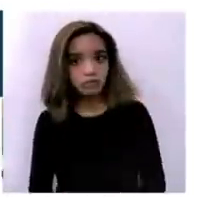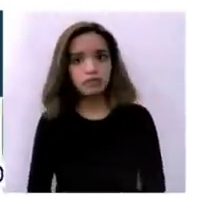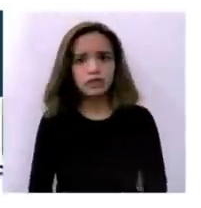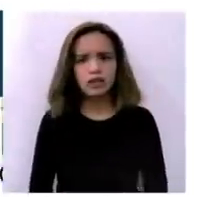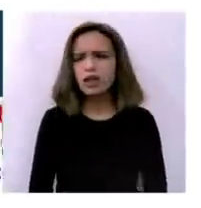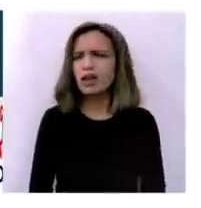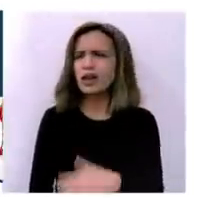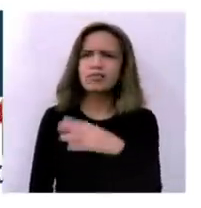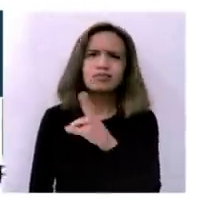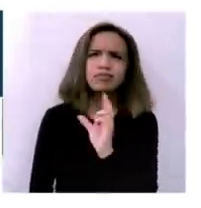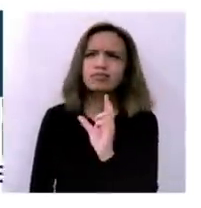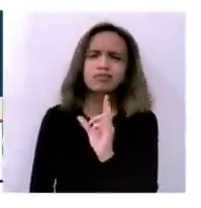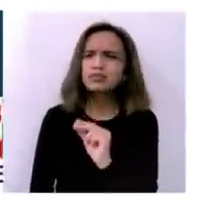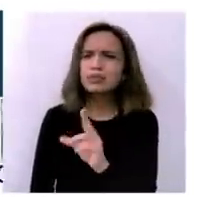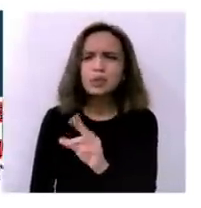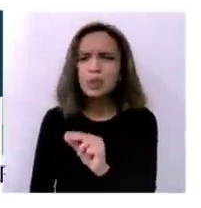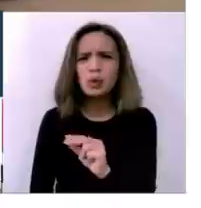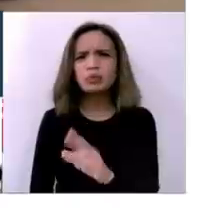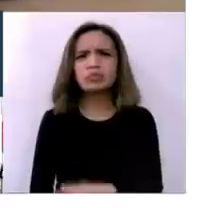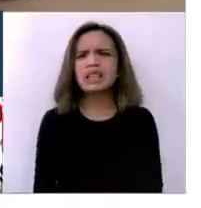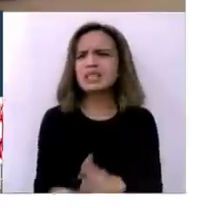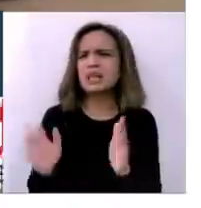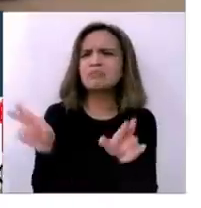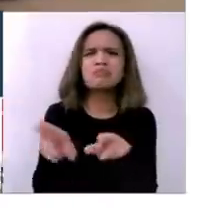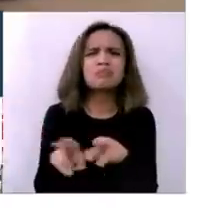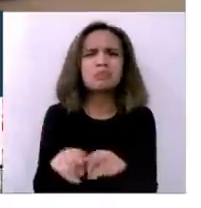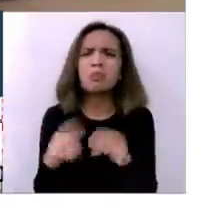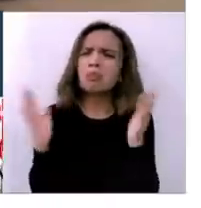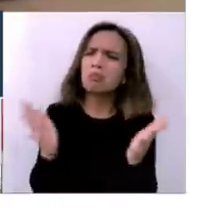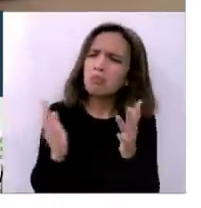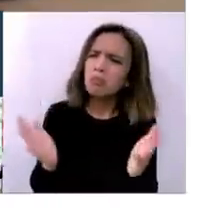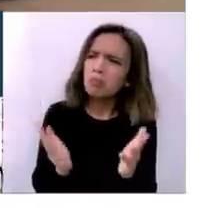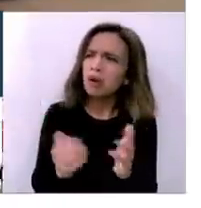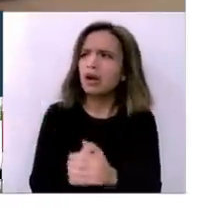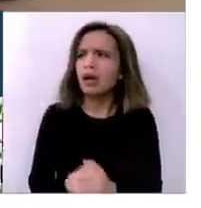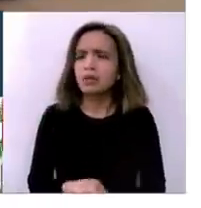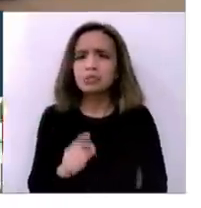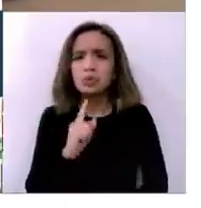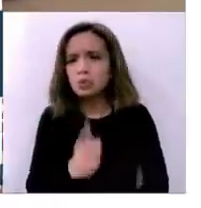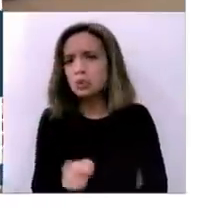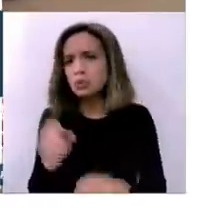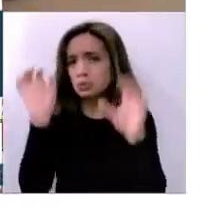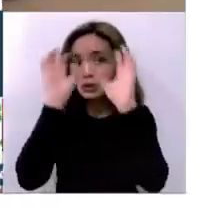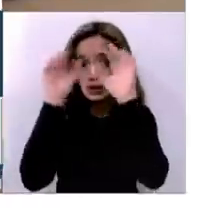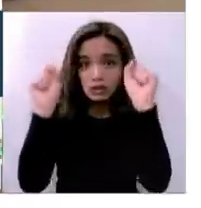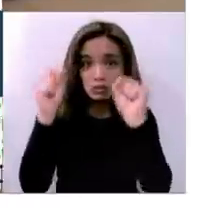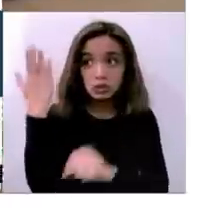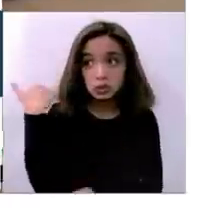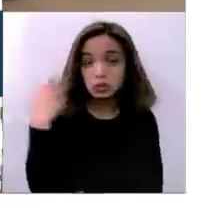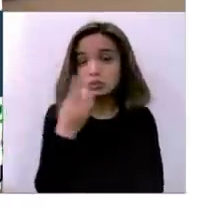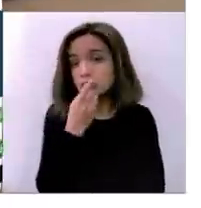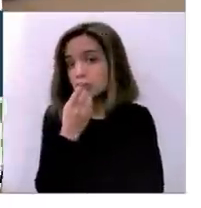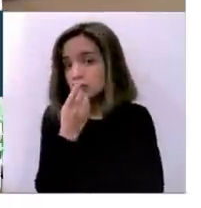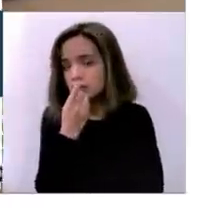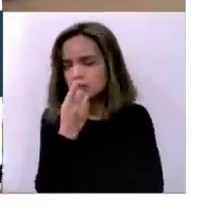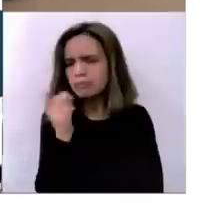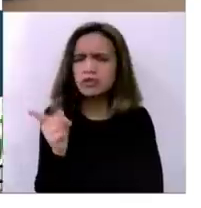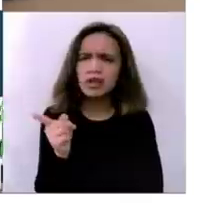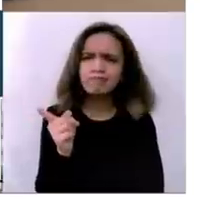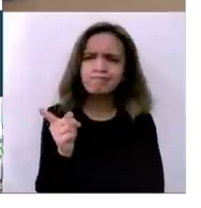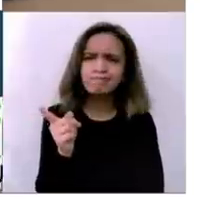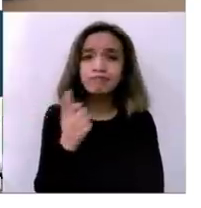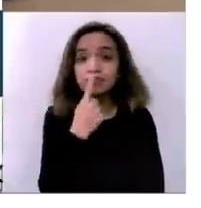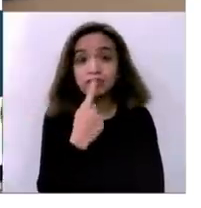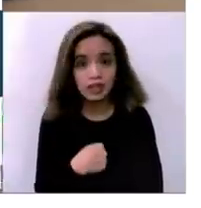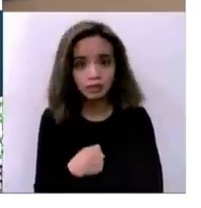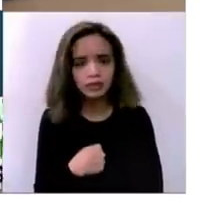No, it was just a very casual. In fact, the president, during the dinner, he told us